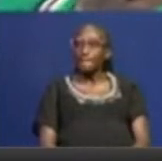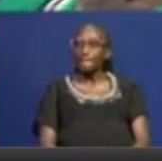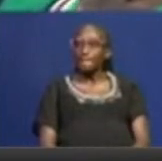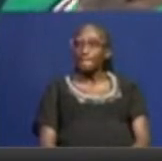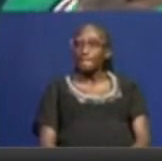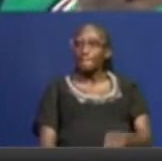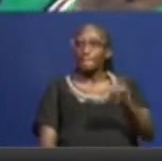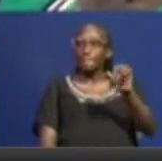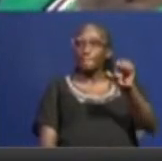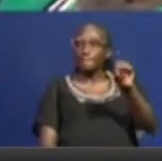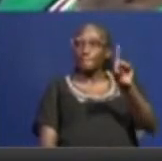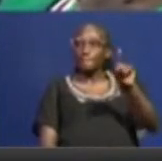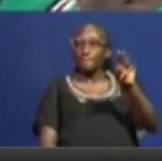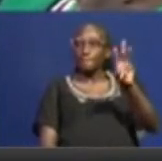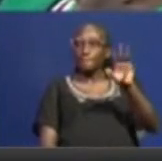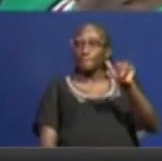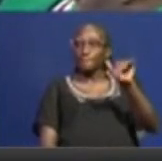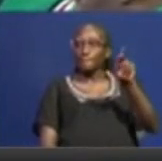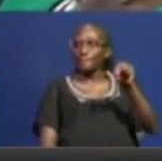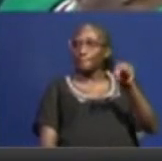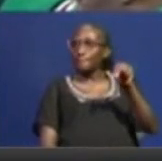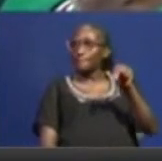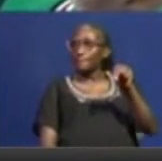Madioya Edwin Mugo Gishuki.